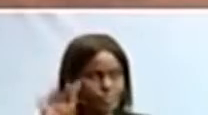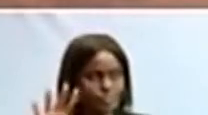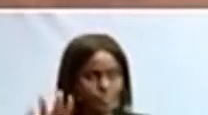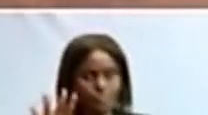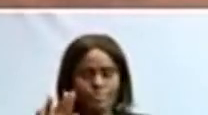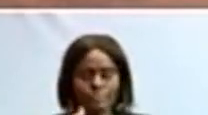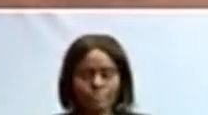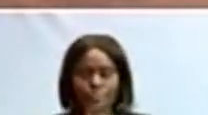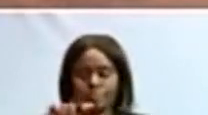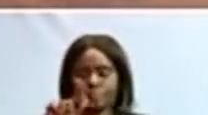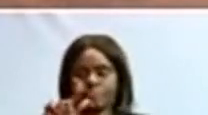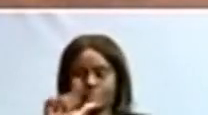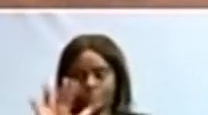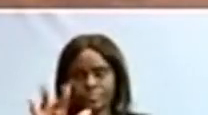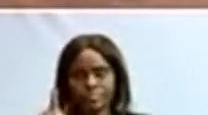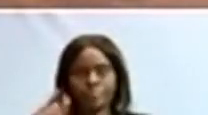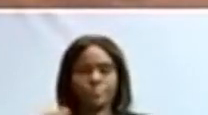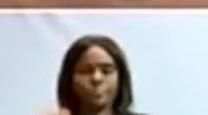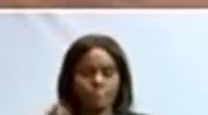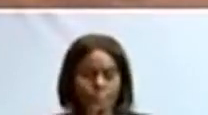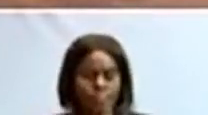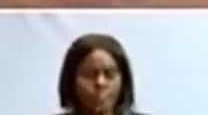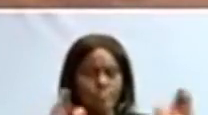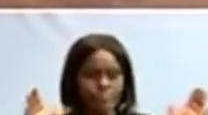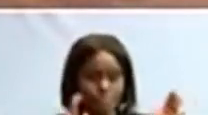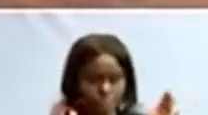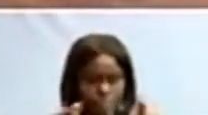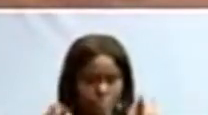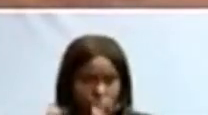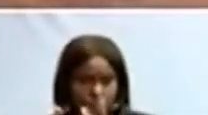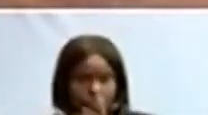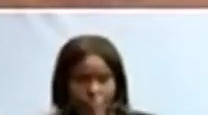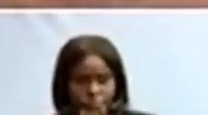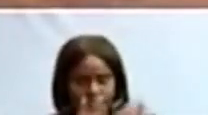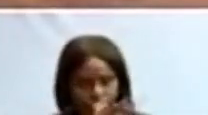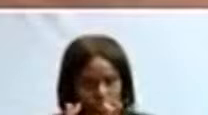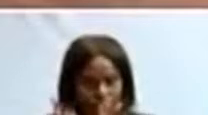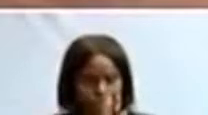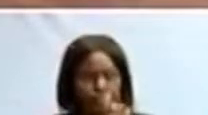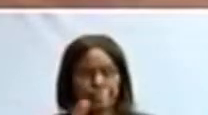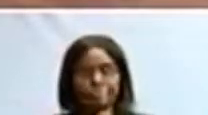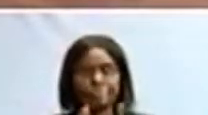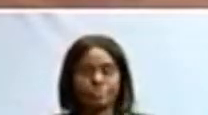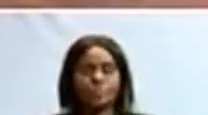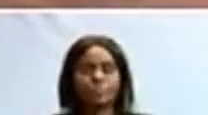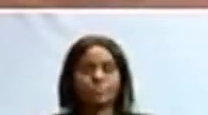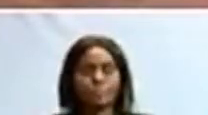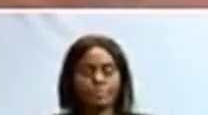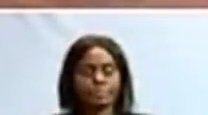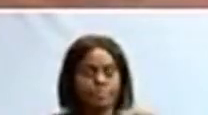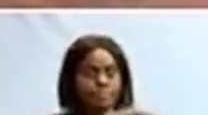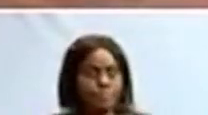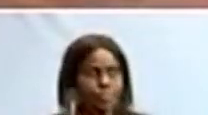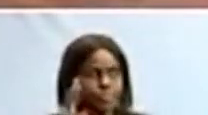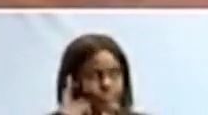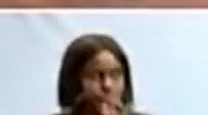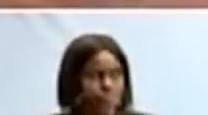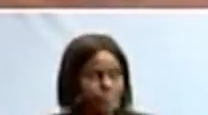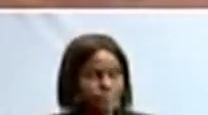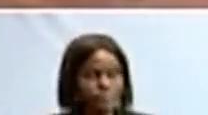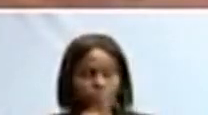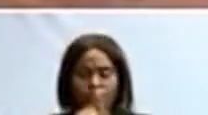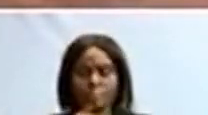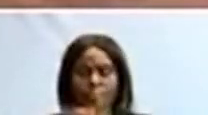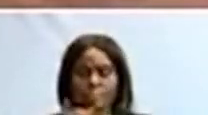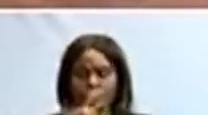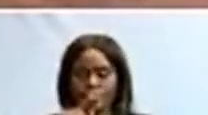and 2025 budget summaries. Remedial measure, Chair. Management will ensure